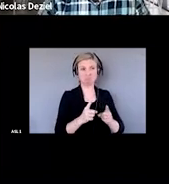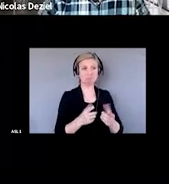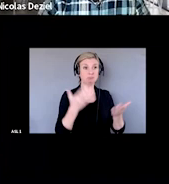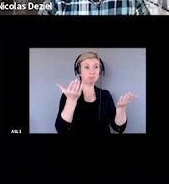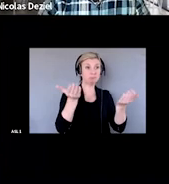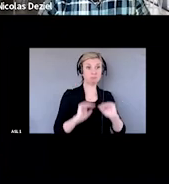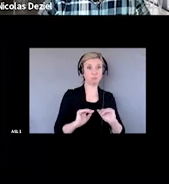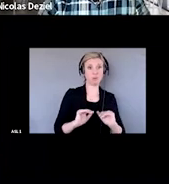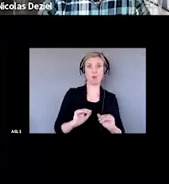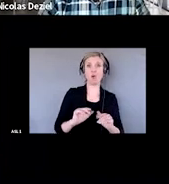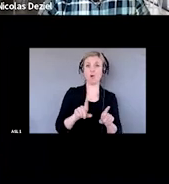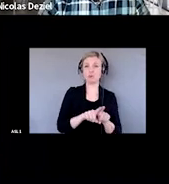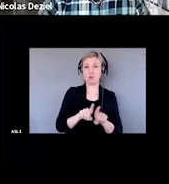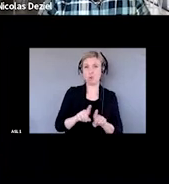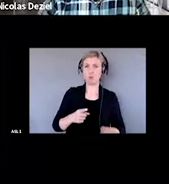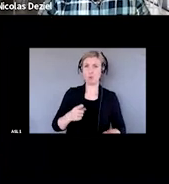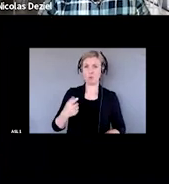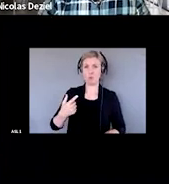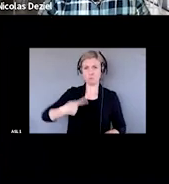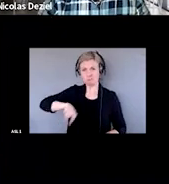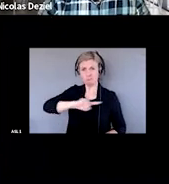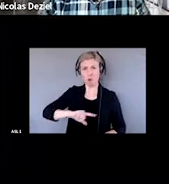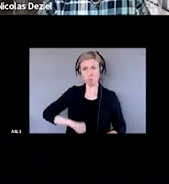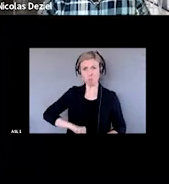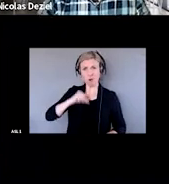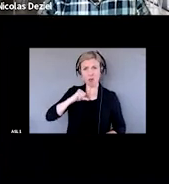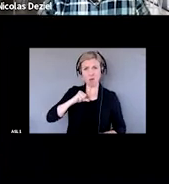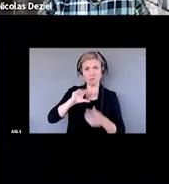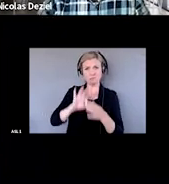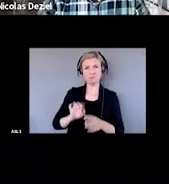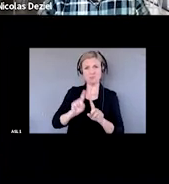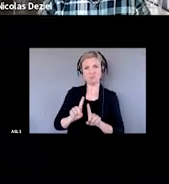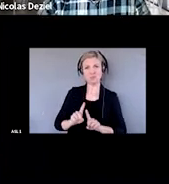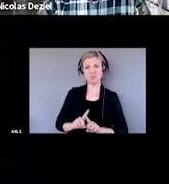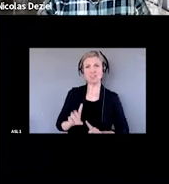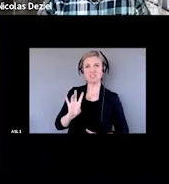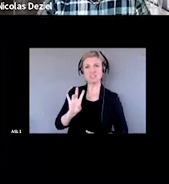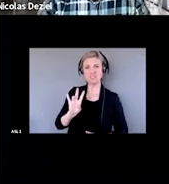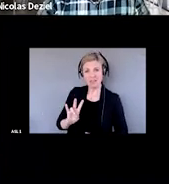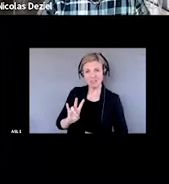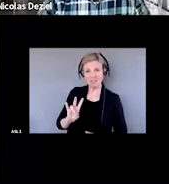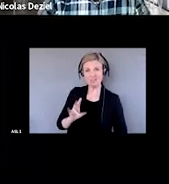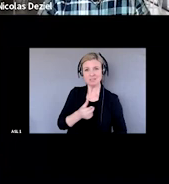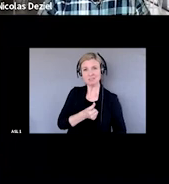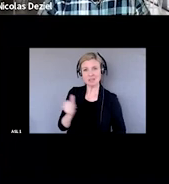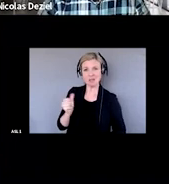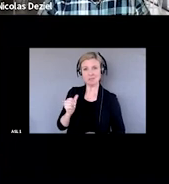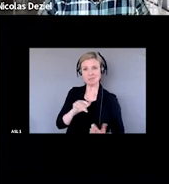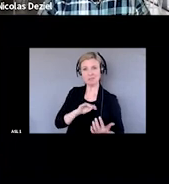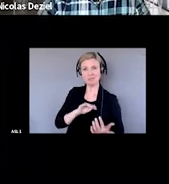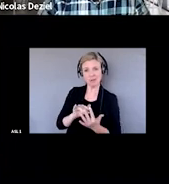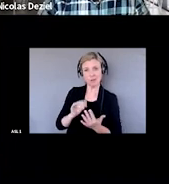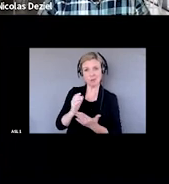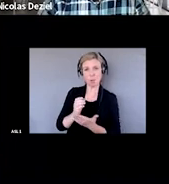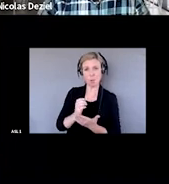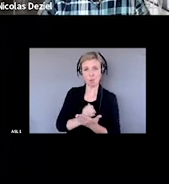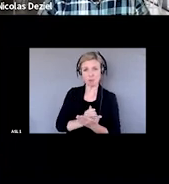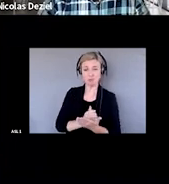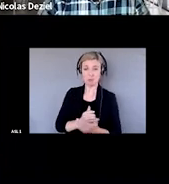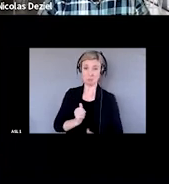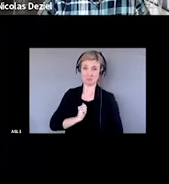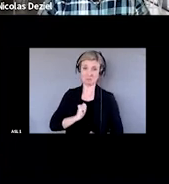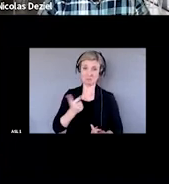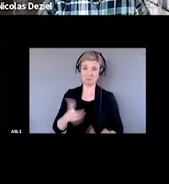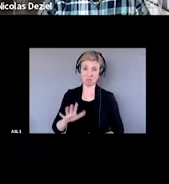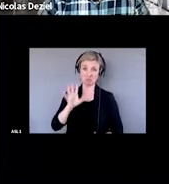are 7. I designed them, so I'm very proud of them. Just a quick plug. They're about 15,